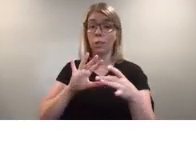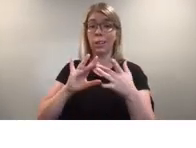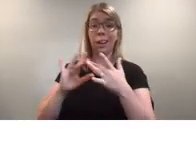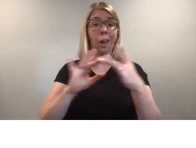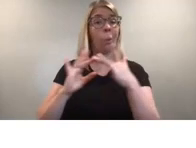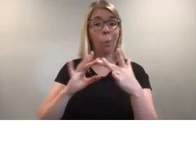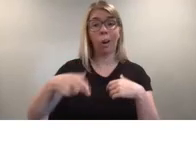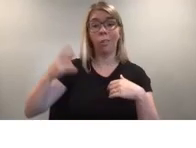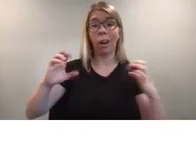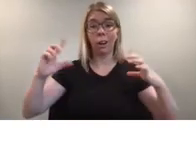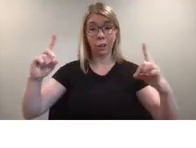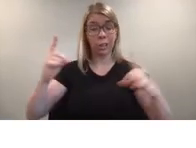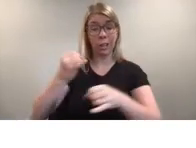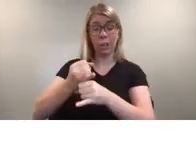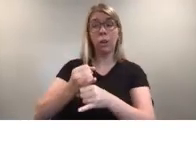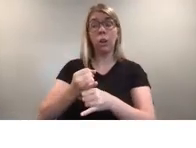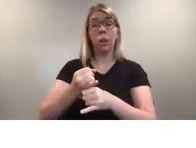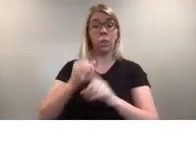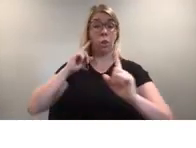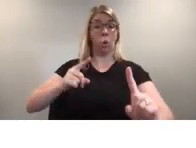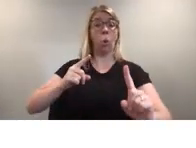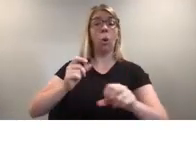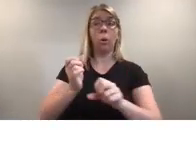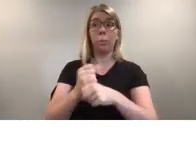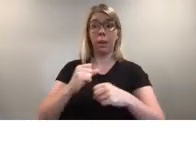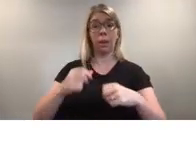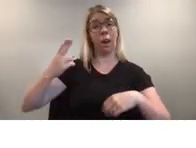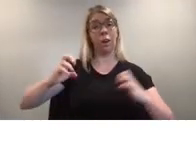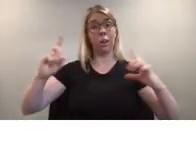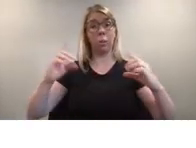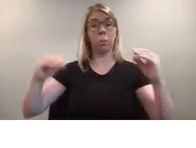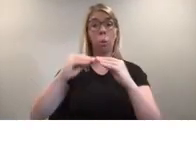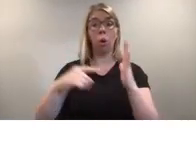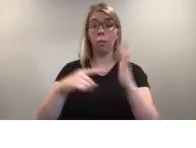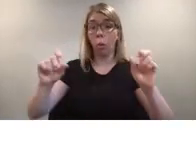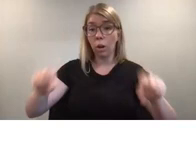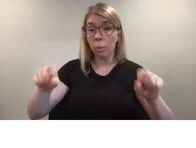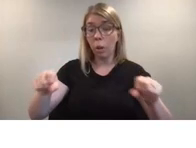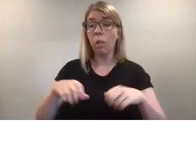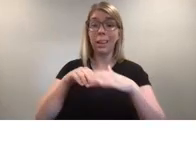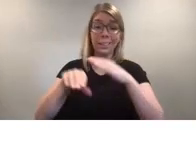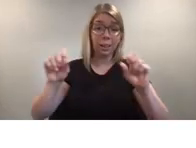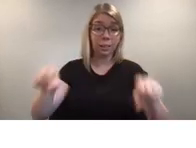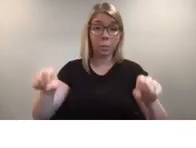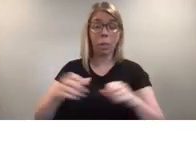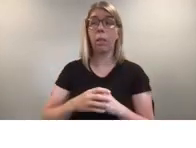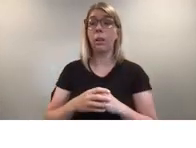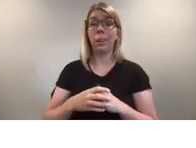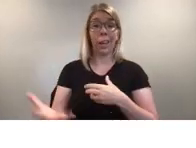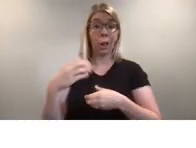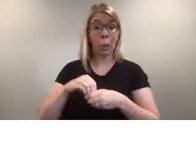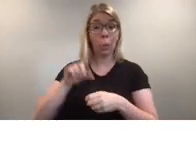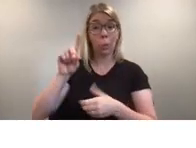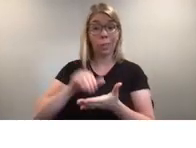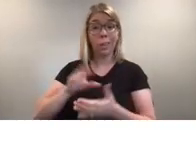together to make higher education more affordable, equitable, and accessible. We represent more than 1,600 member